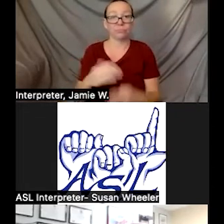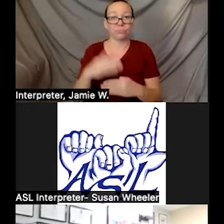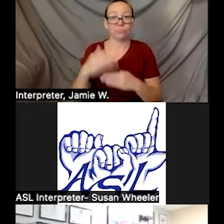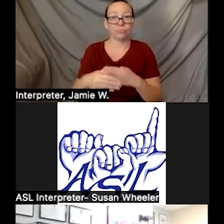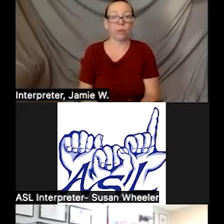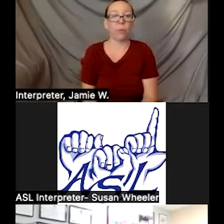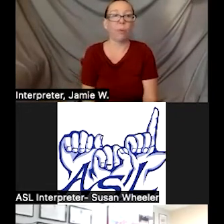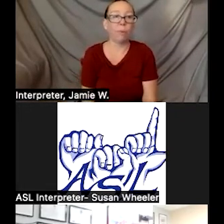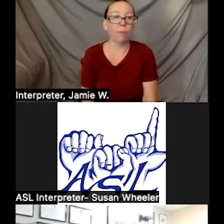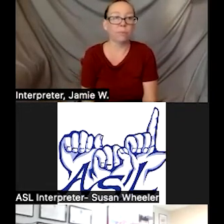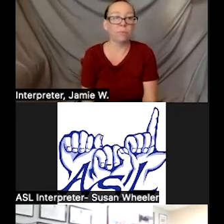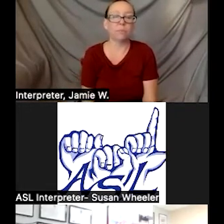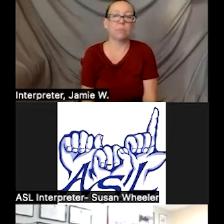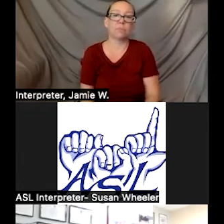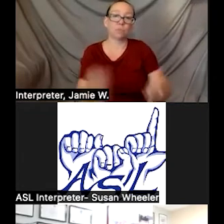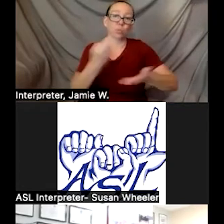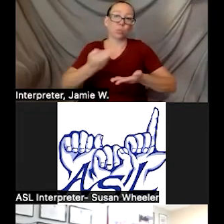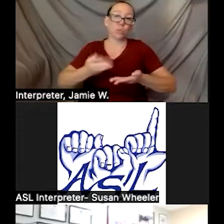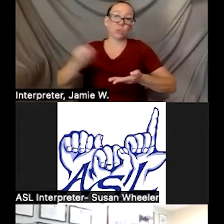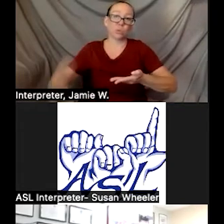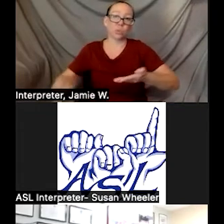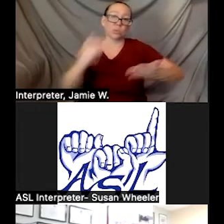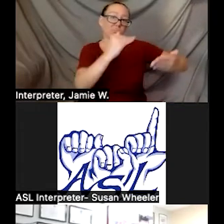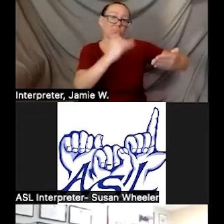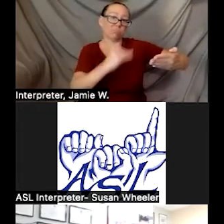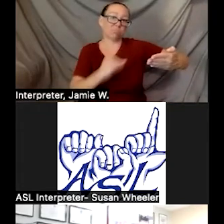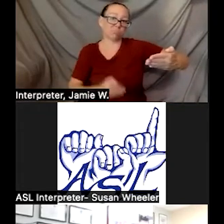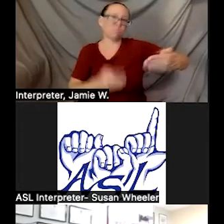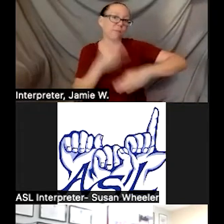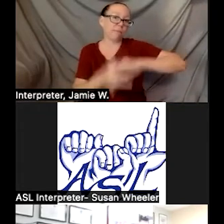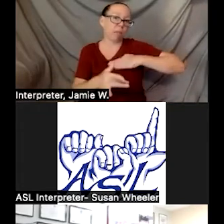And we have various resources available through our Google search.